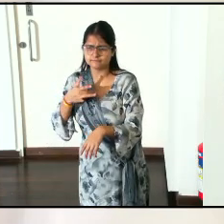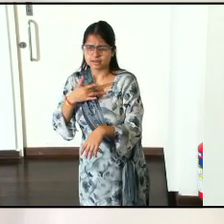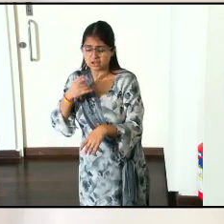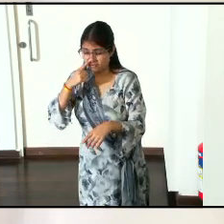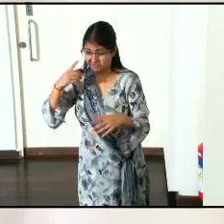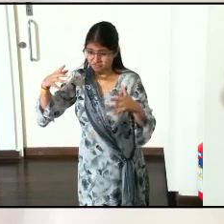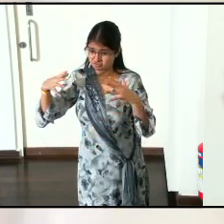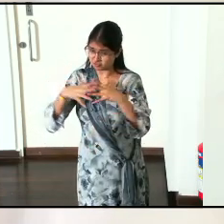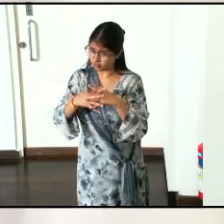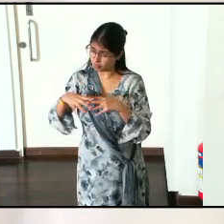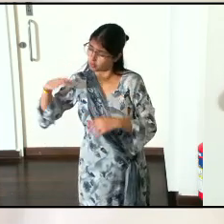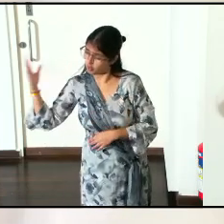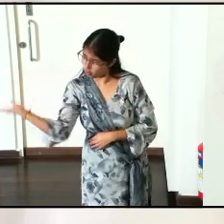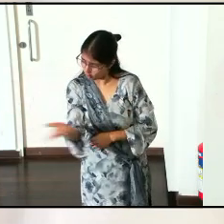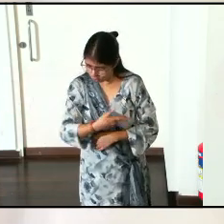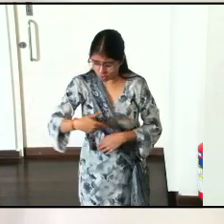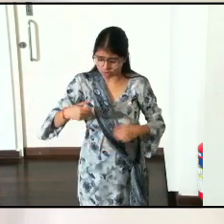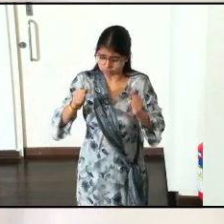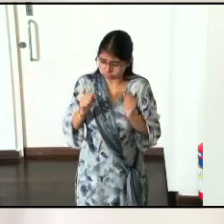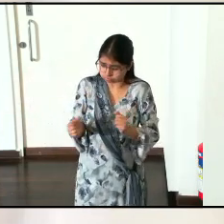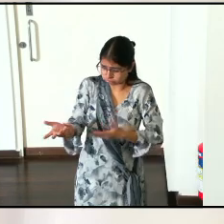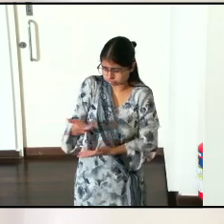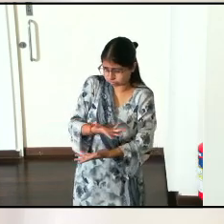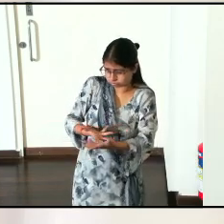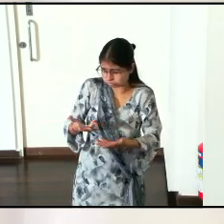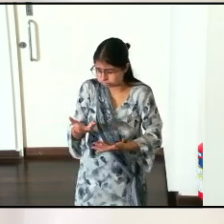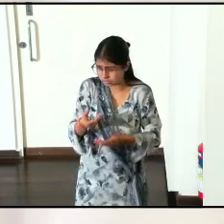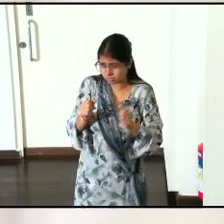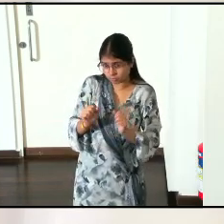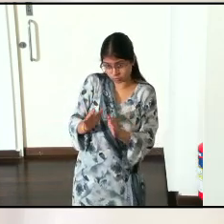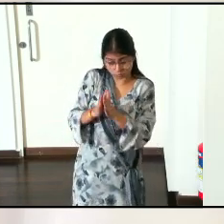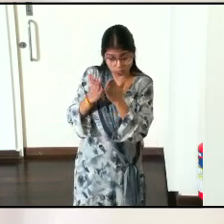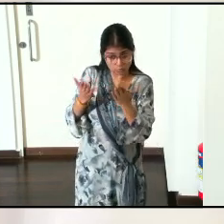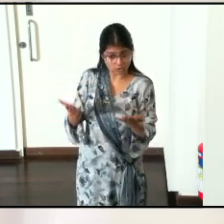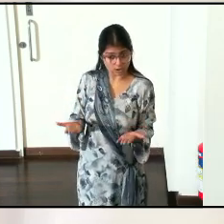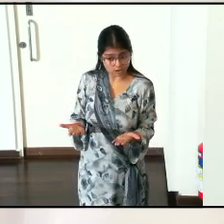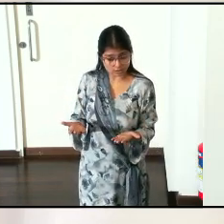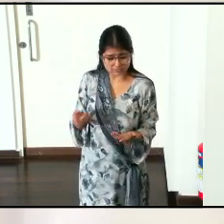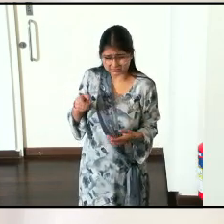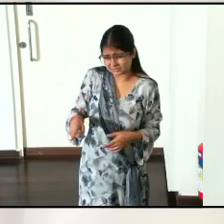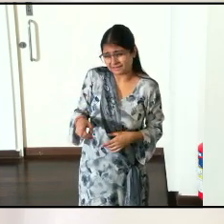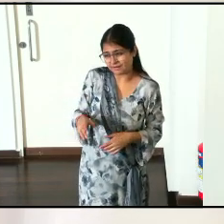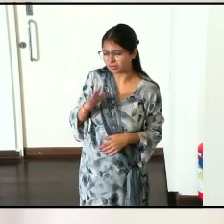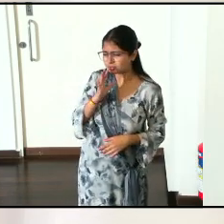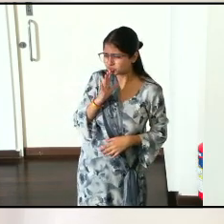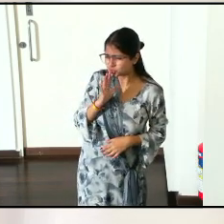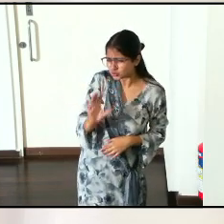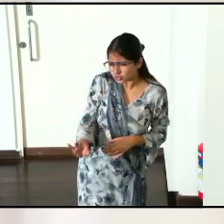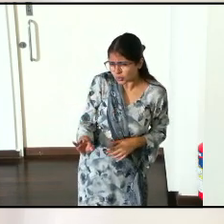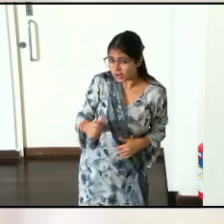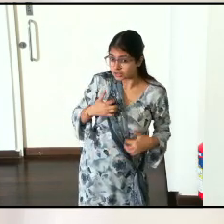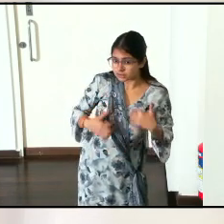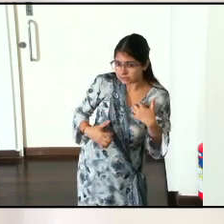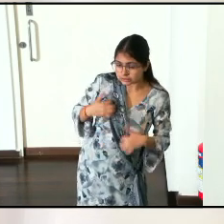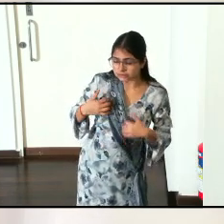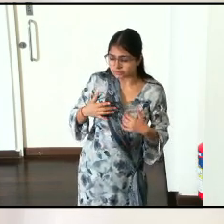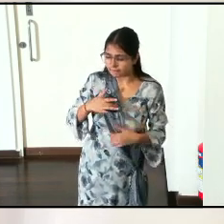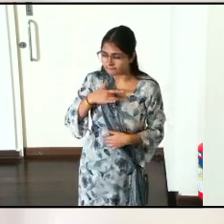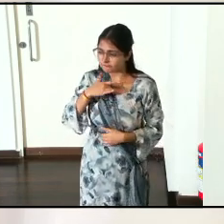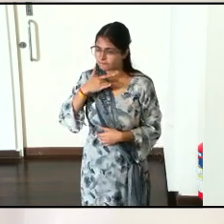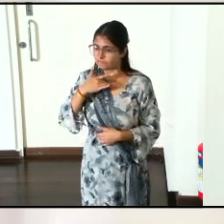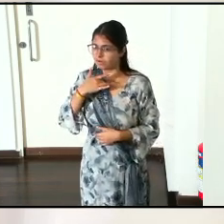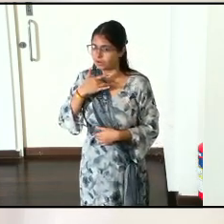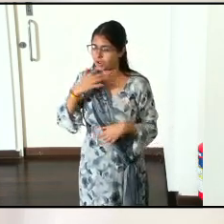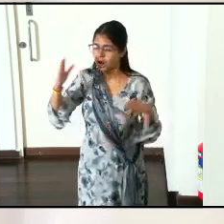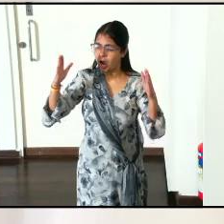women sitting together, the woman with the book up, it's a very, very interesting kind of sense of the house